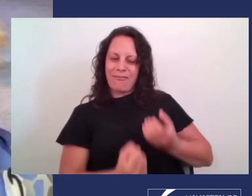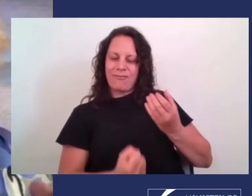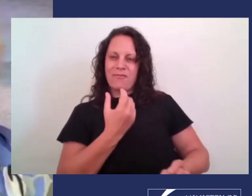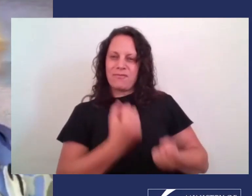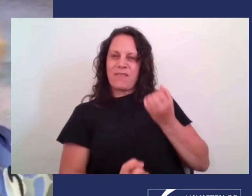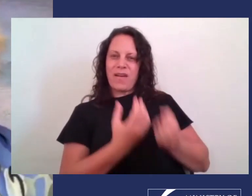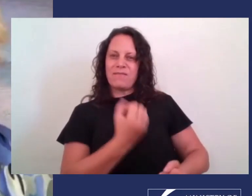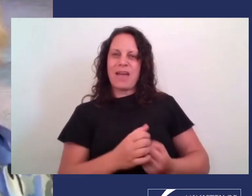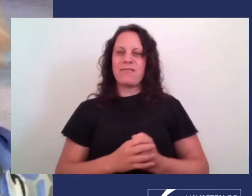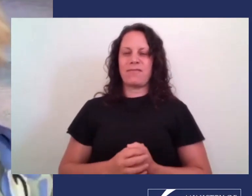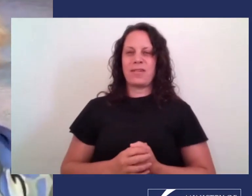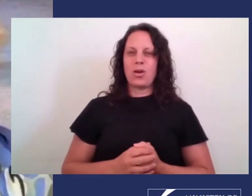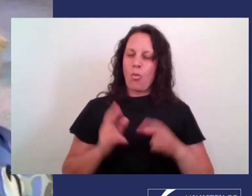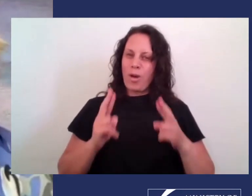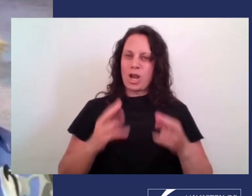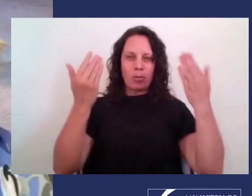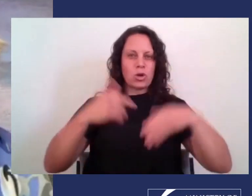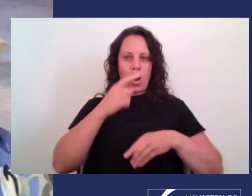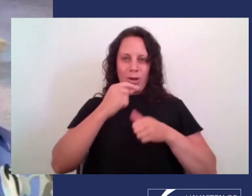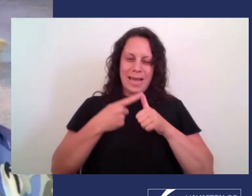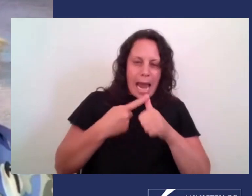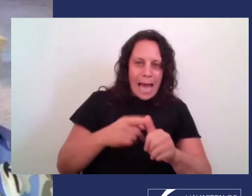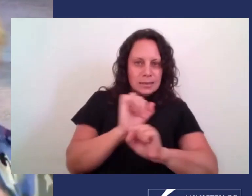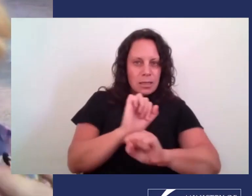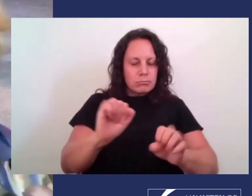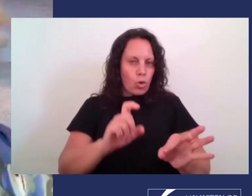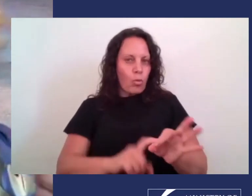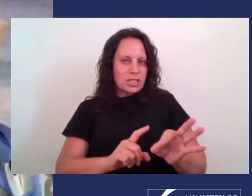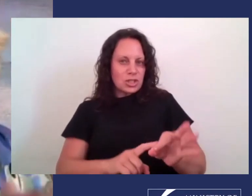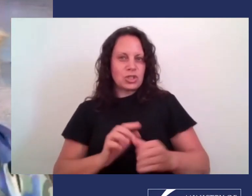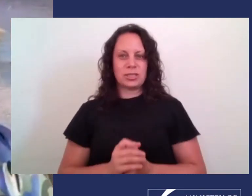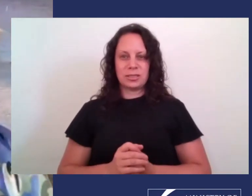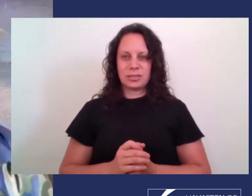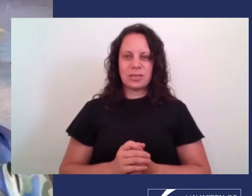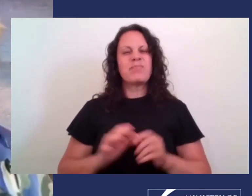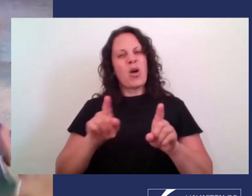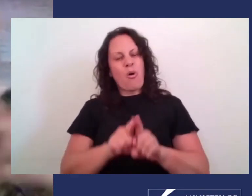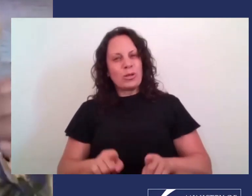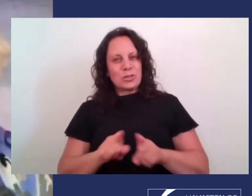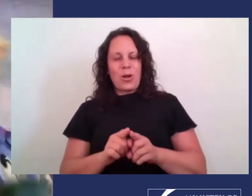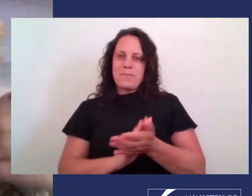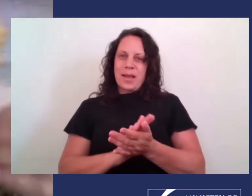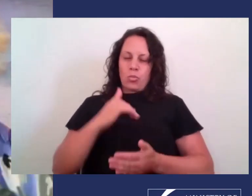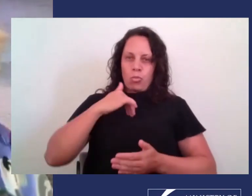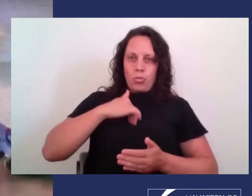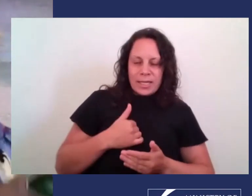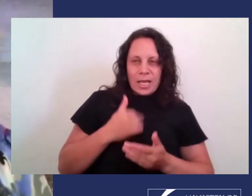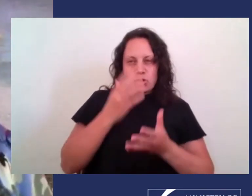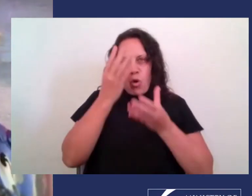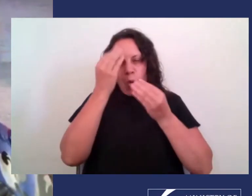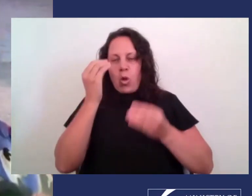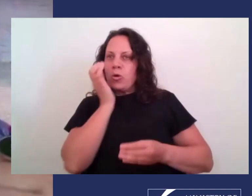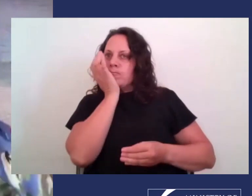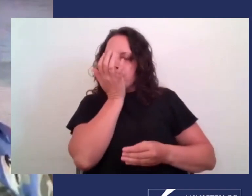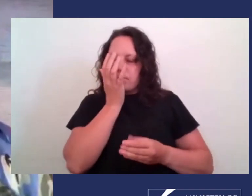we can satisfactorily answer your questions tonight. We're having to learn to tolerate, aren't we, that we've got to learn as we